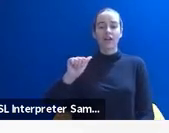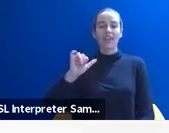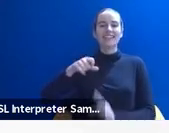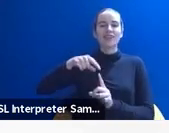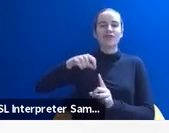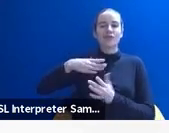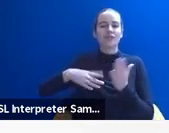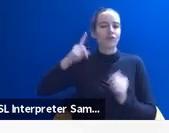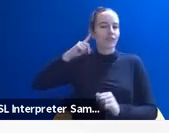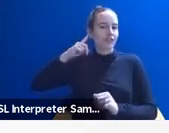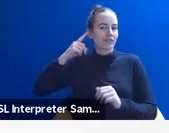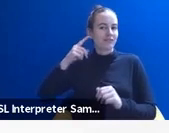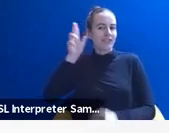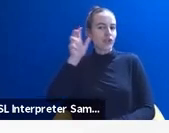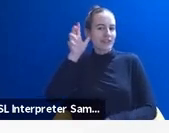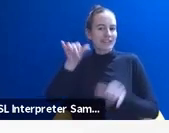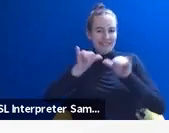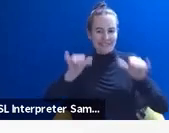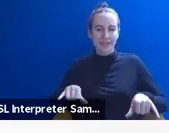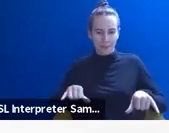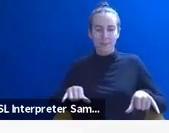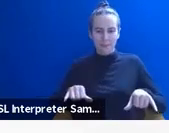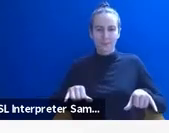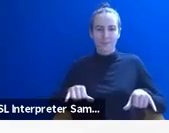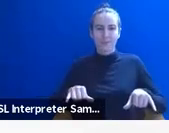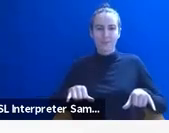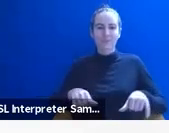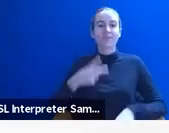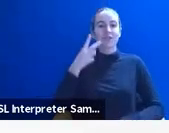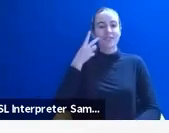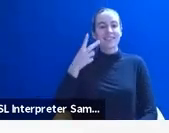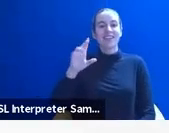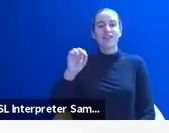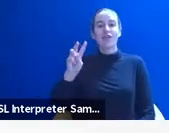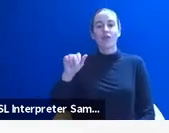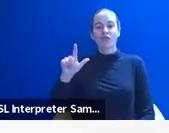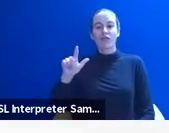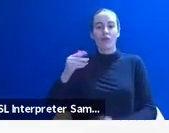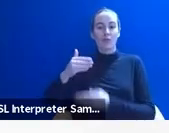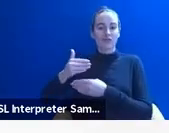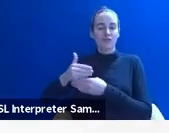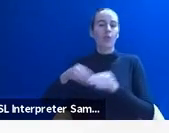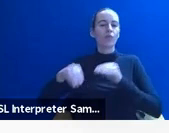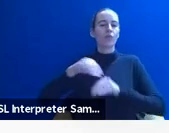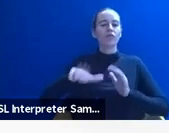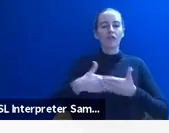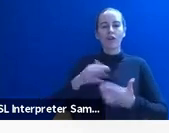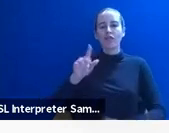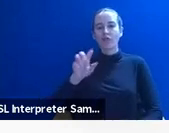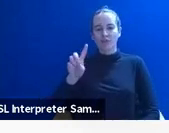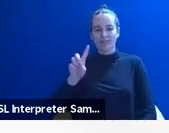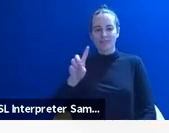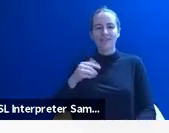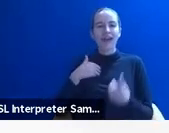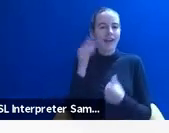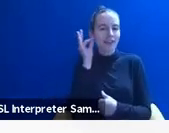system. The inner ear is fluid filled, and the stapes vibrates the oval window, which moves the fluid in the cochlea. The small hair cells